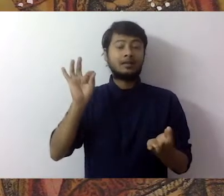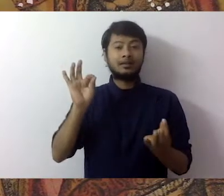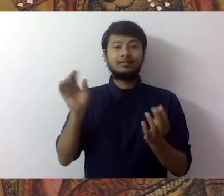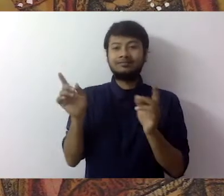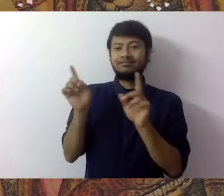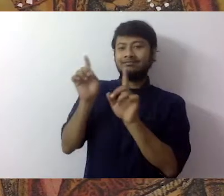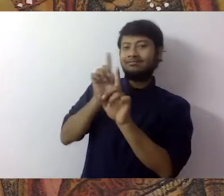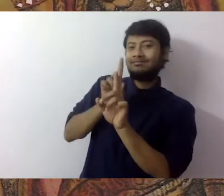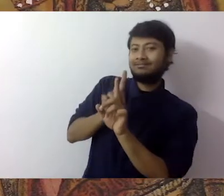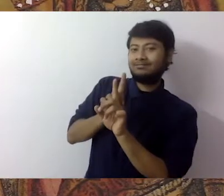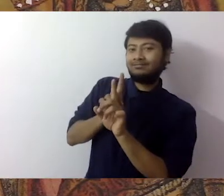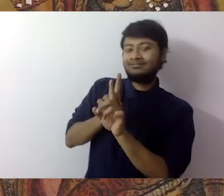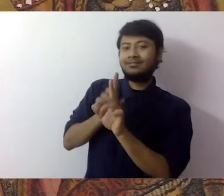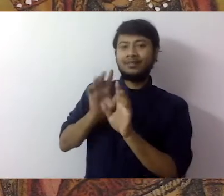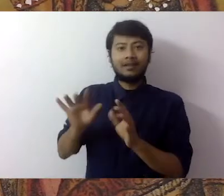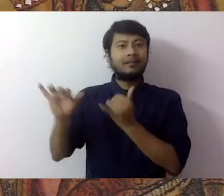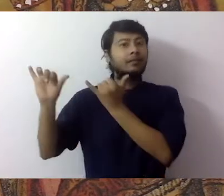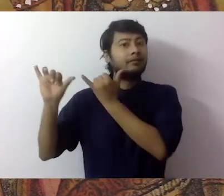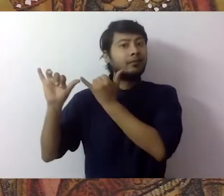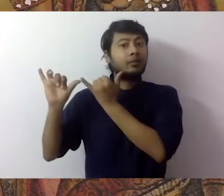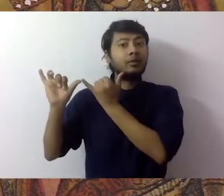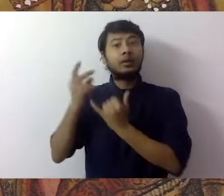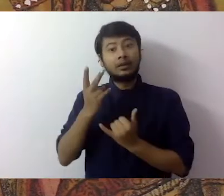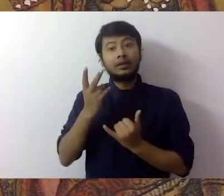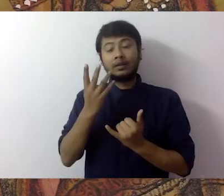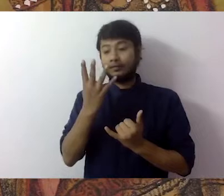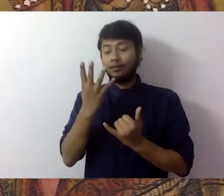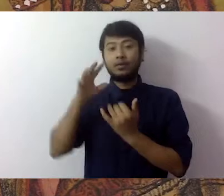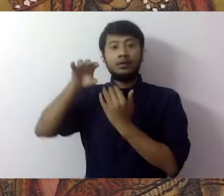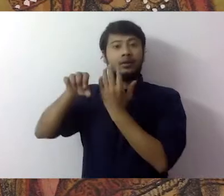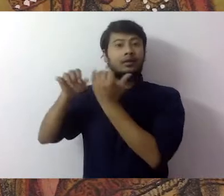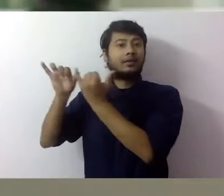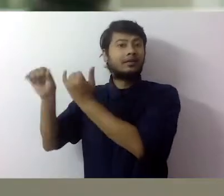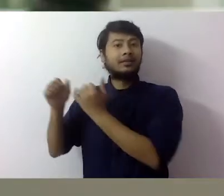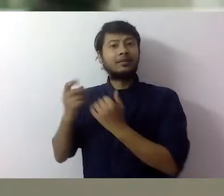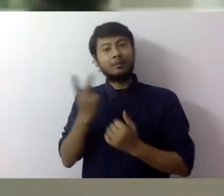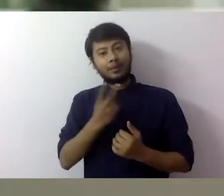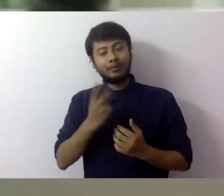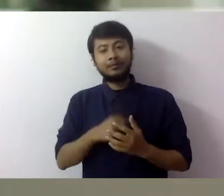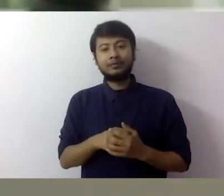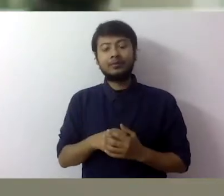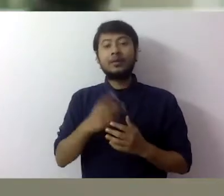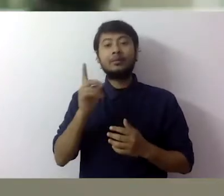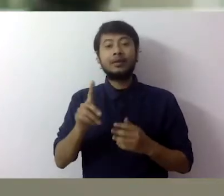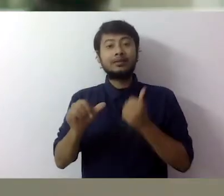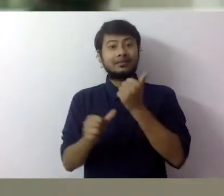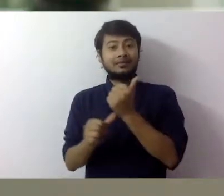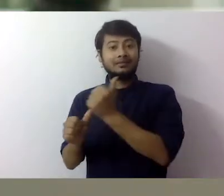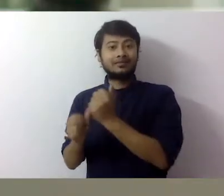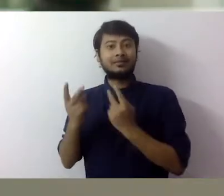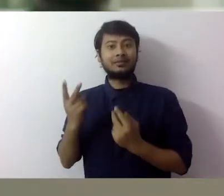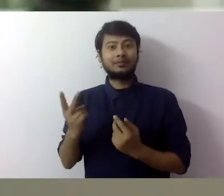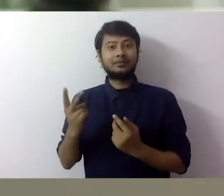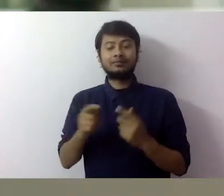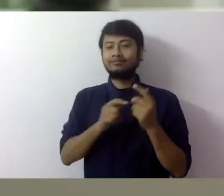They're accompanied by two attendants standing on either side, holding fly whisks. In early 19th century Kolkata, a group